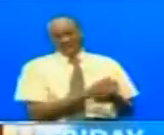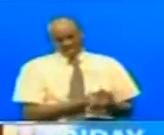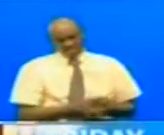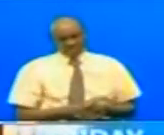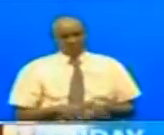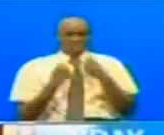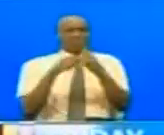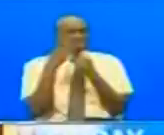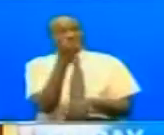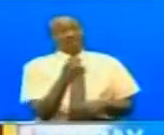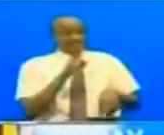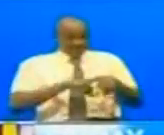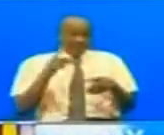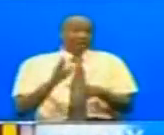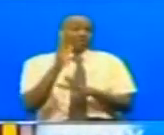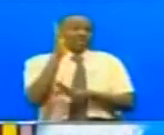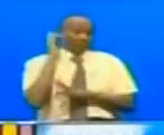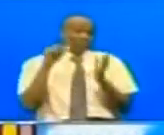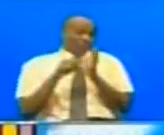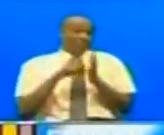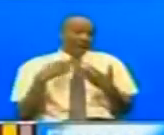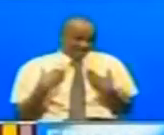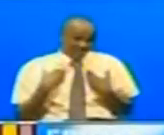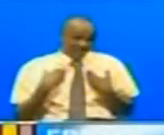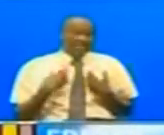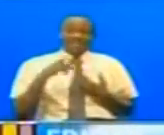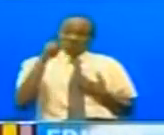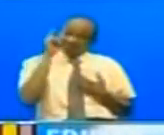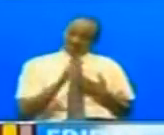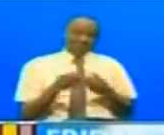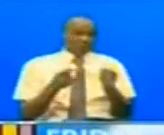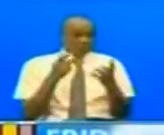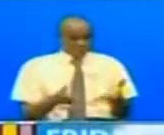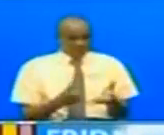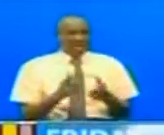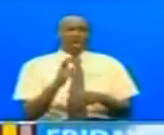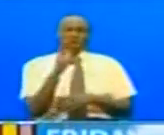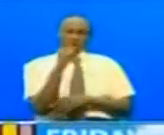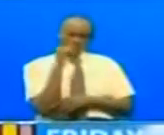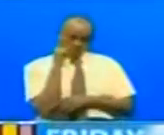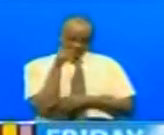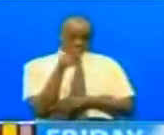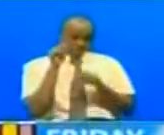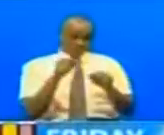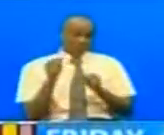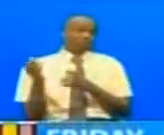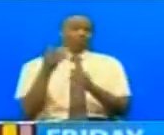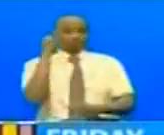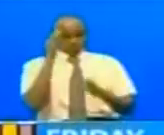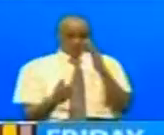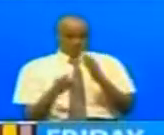know, at this time of insecurity, they should have dealt with the laws which can bring to an